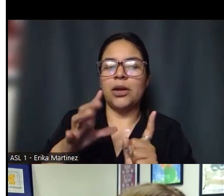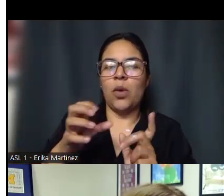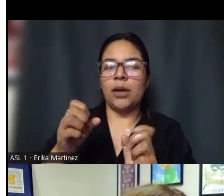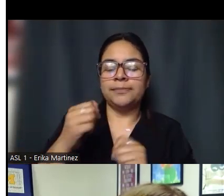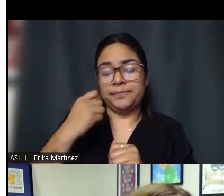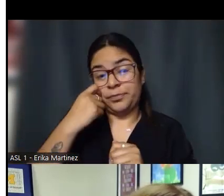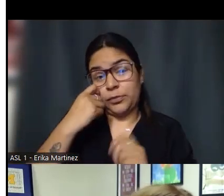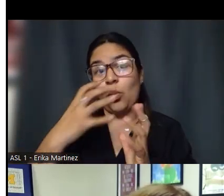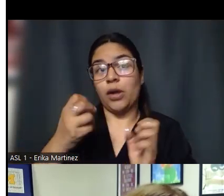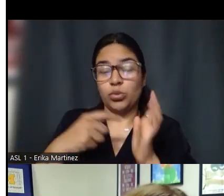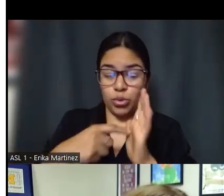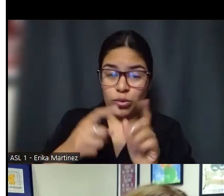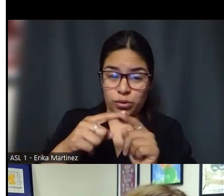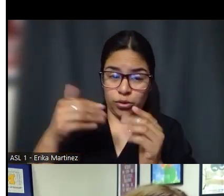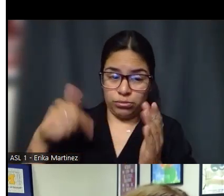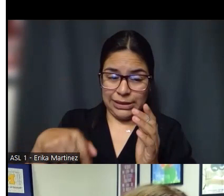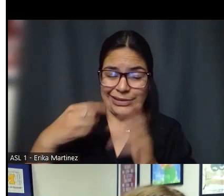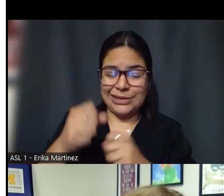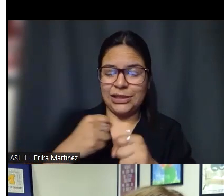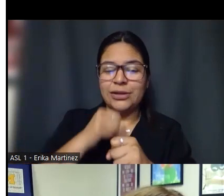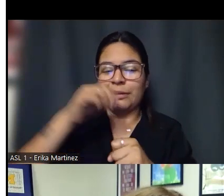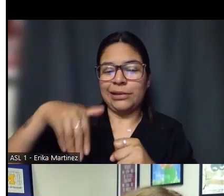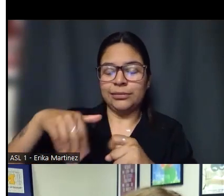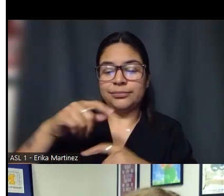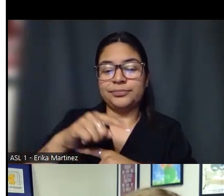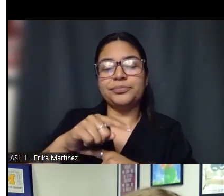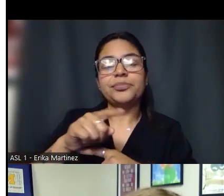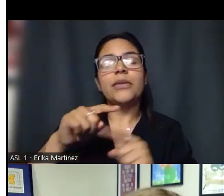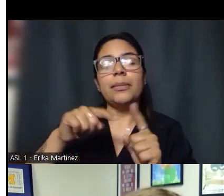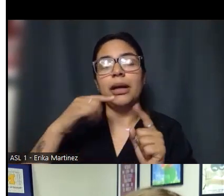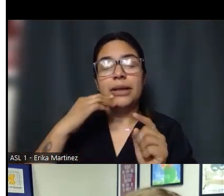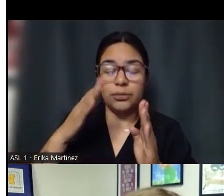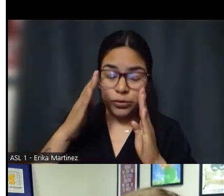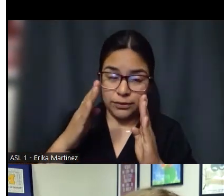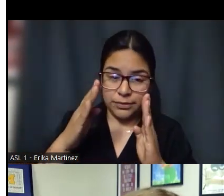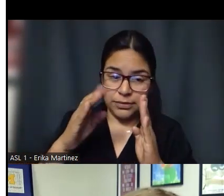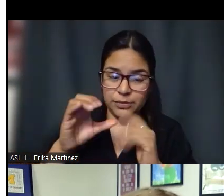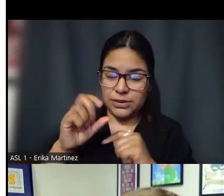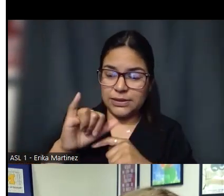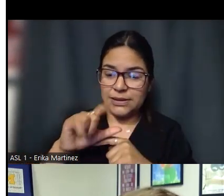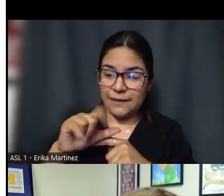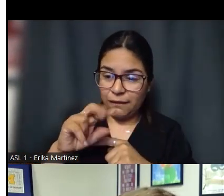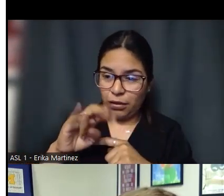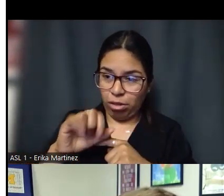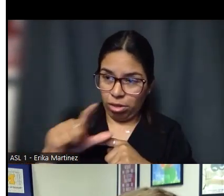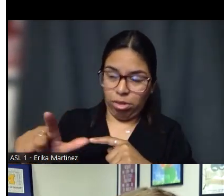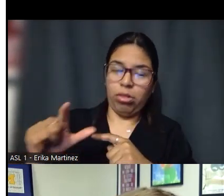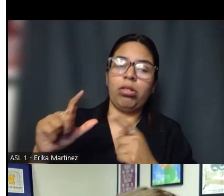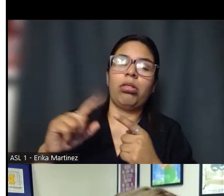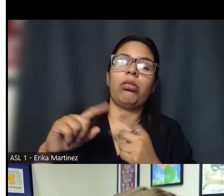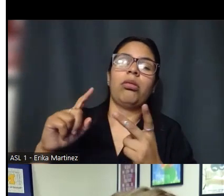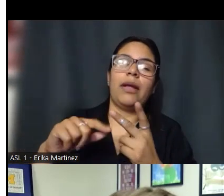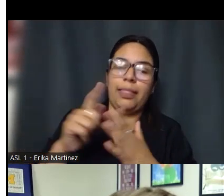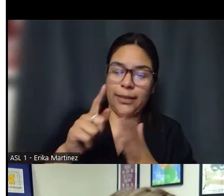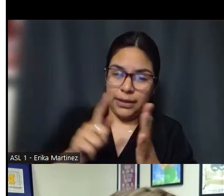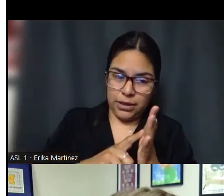the previous cycle, 11% chose to focus on providing civil and criminal services, legal services